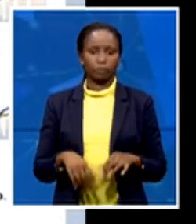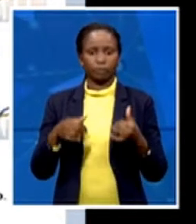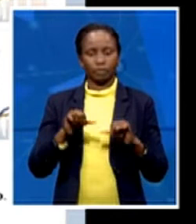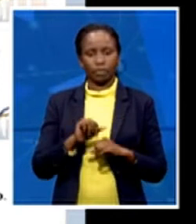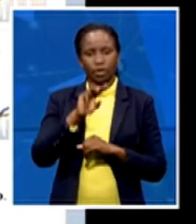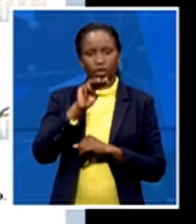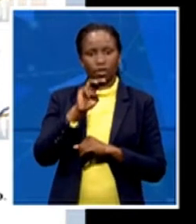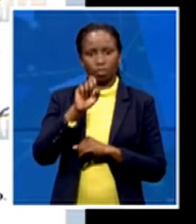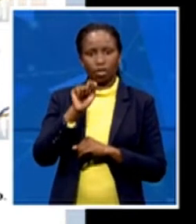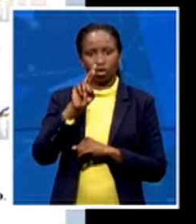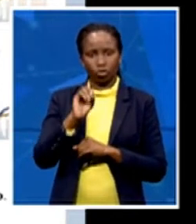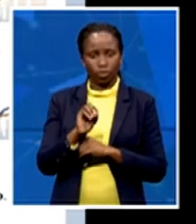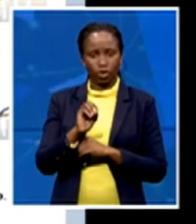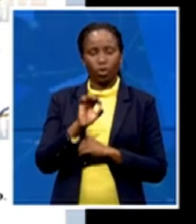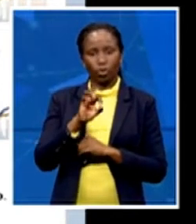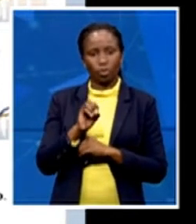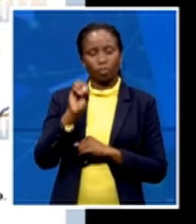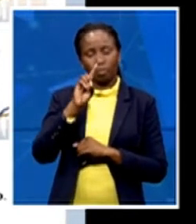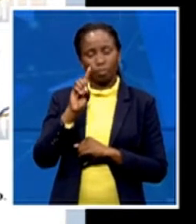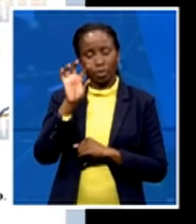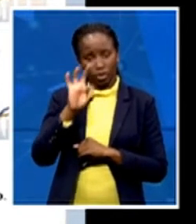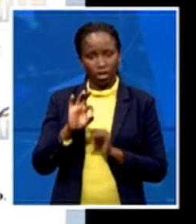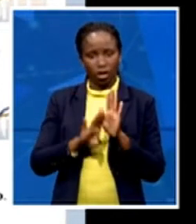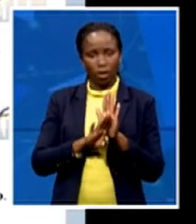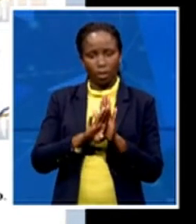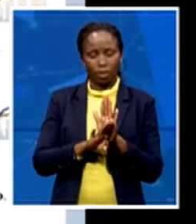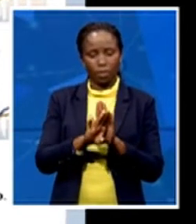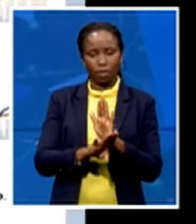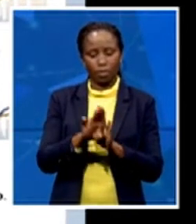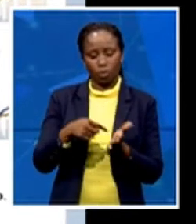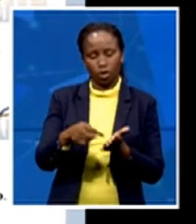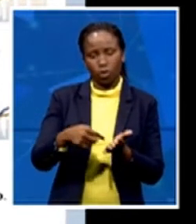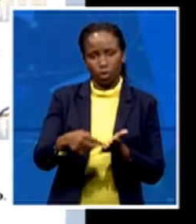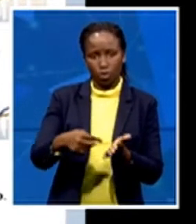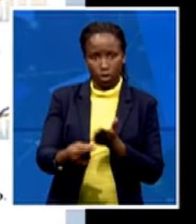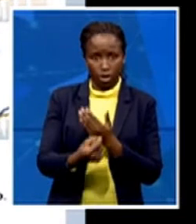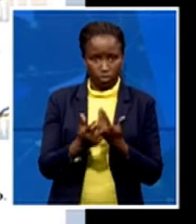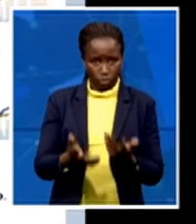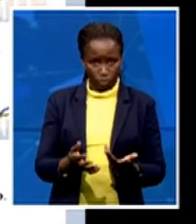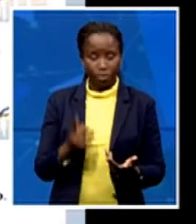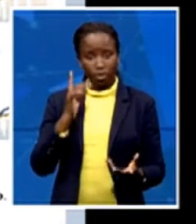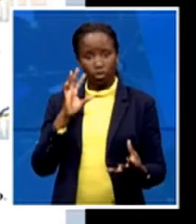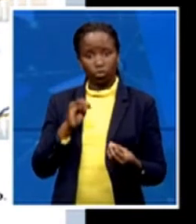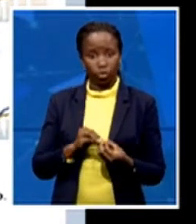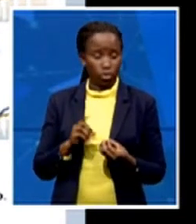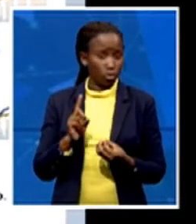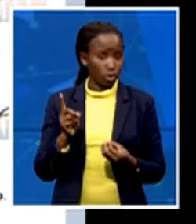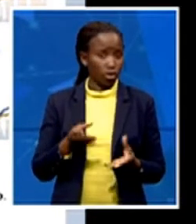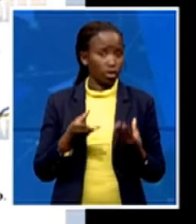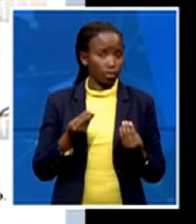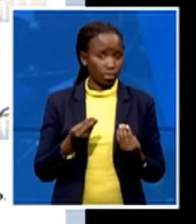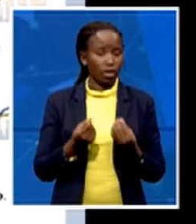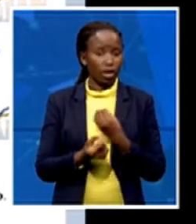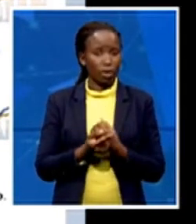week. It is overall all sub-districts except in Khayelitsha. There's a clear increase